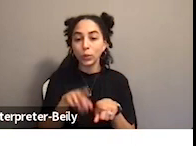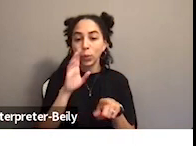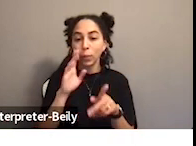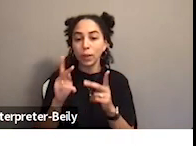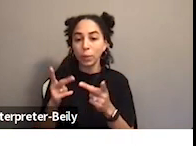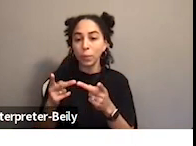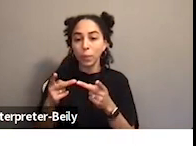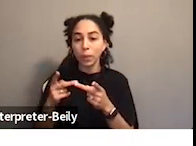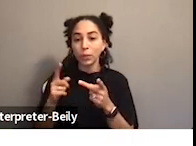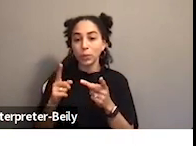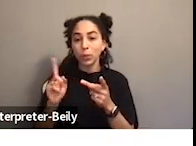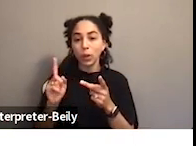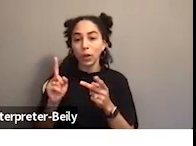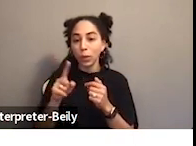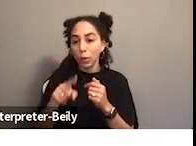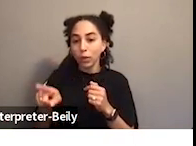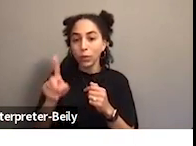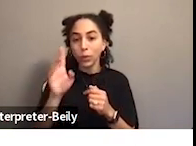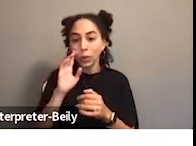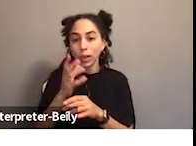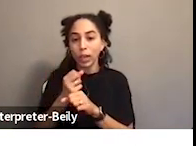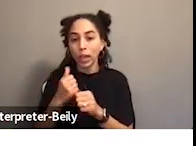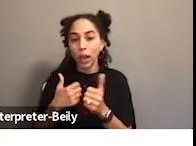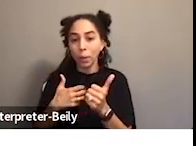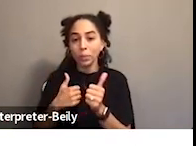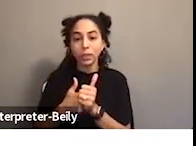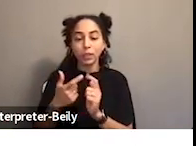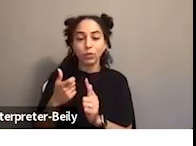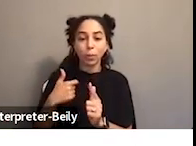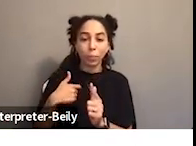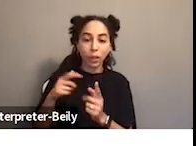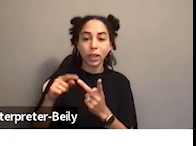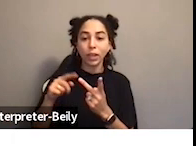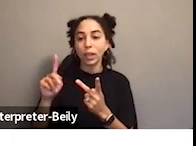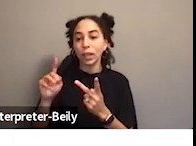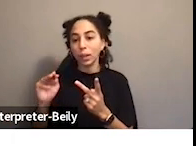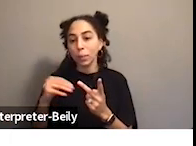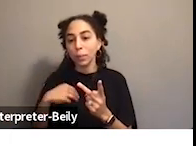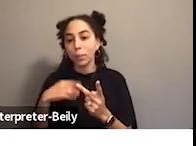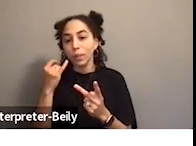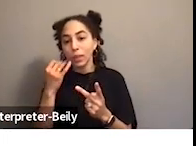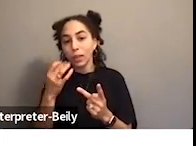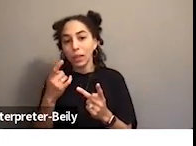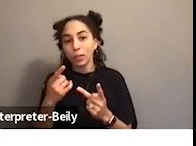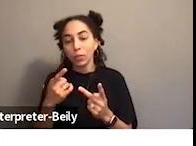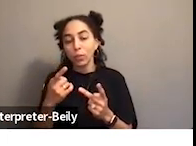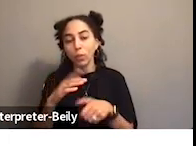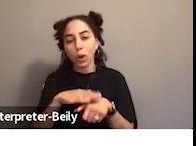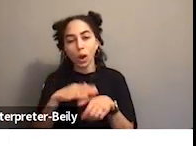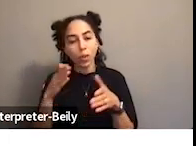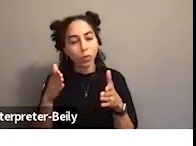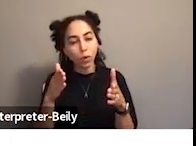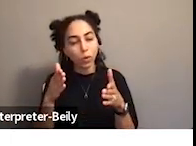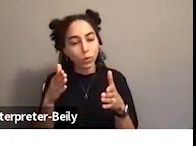where you all be able to get updates from me and Jim, and also share stories of your own. So we're